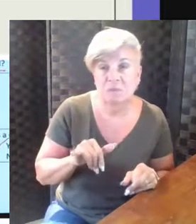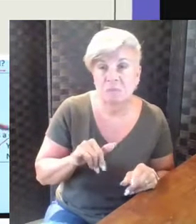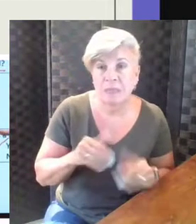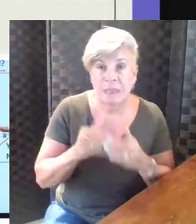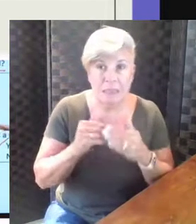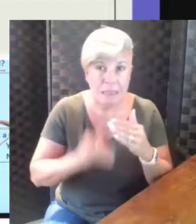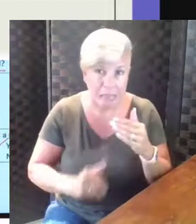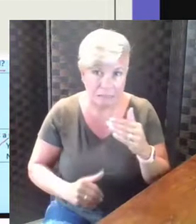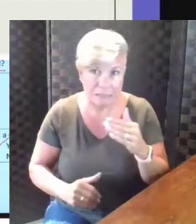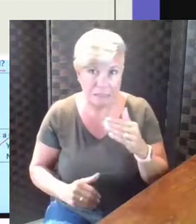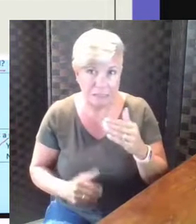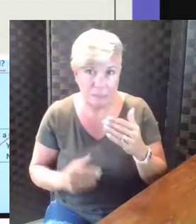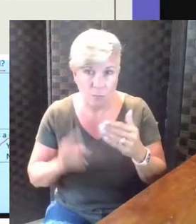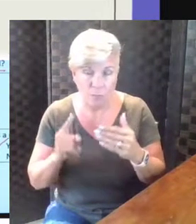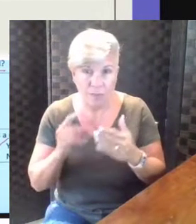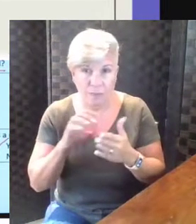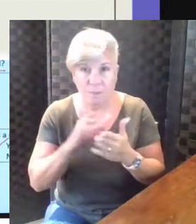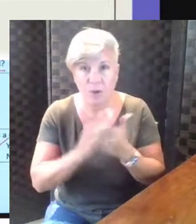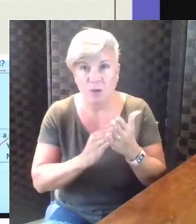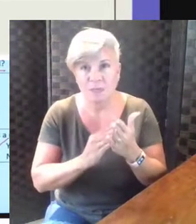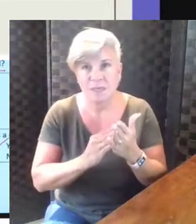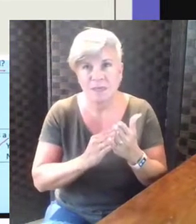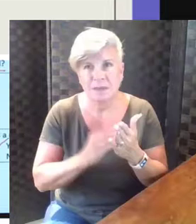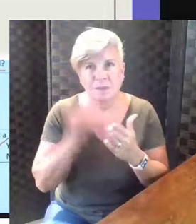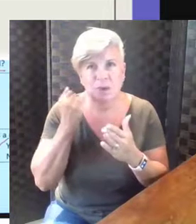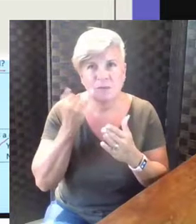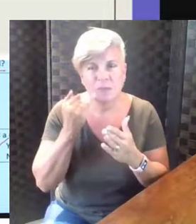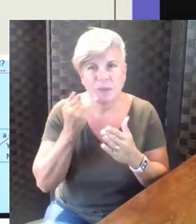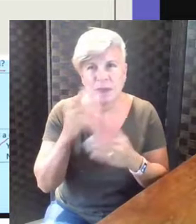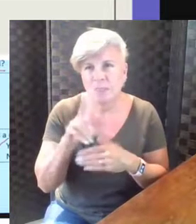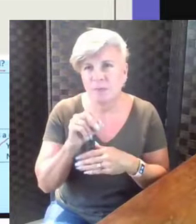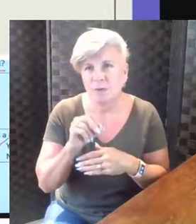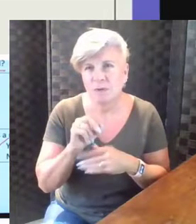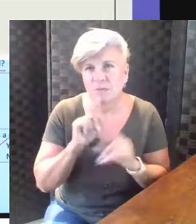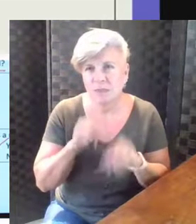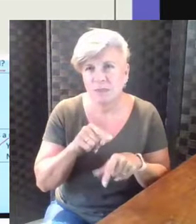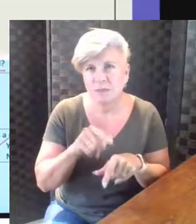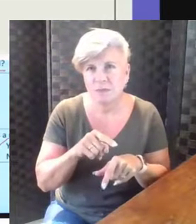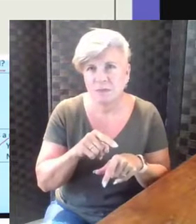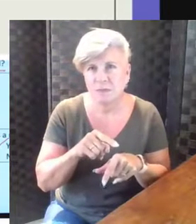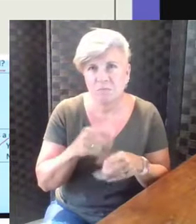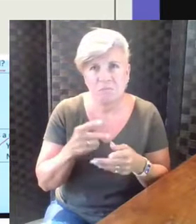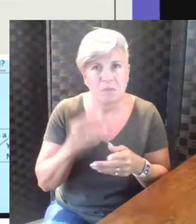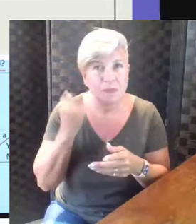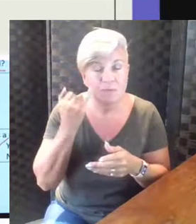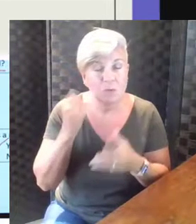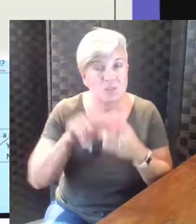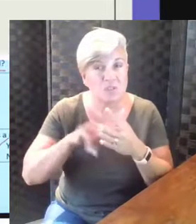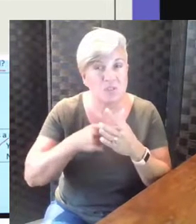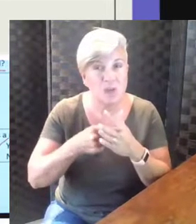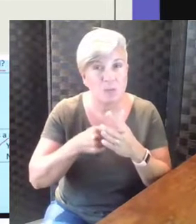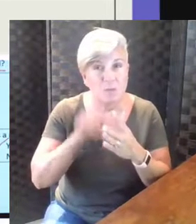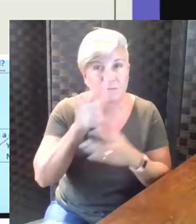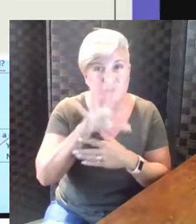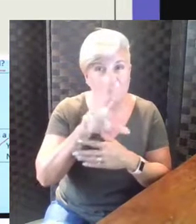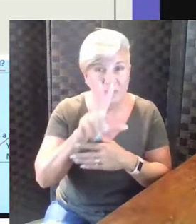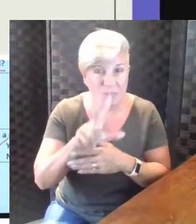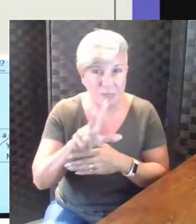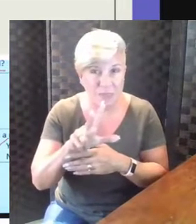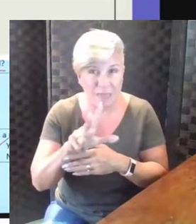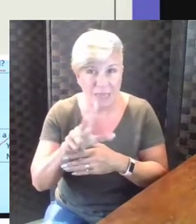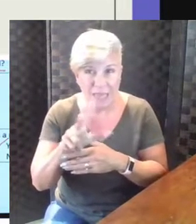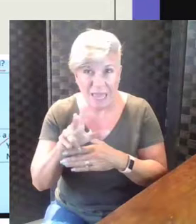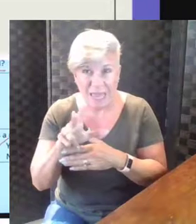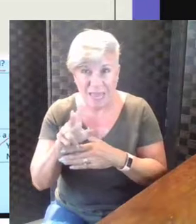be less than one of the parts, for example, what if we got 30 for our answer? Well, if we're starting with 53 bricks